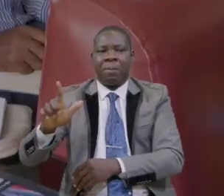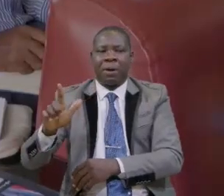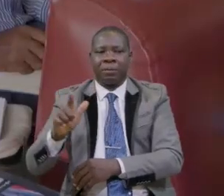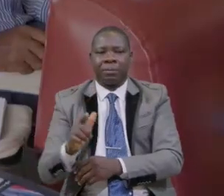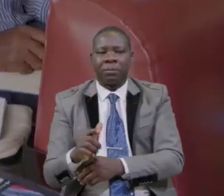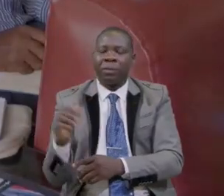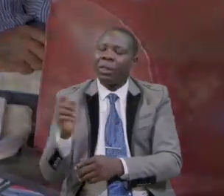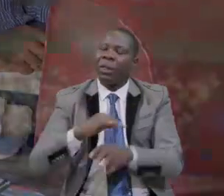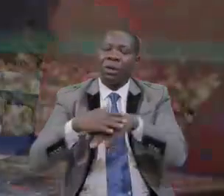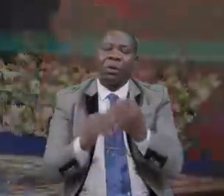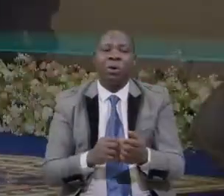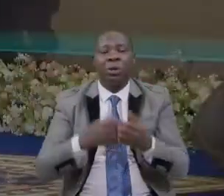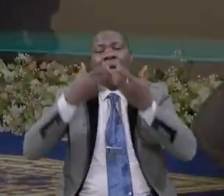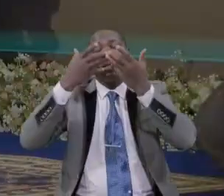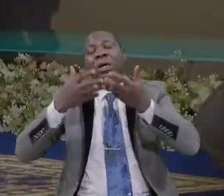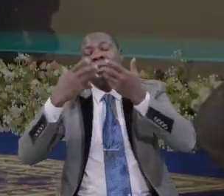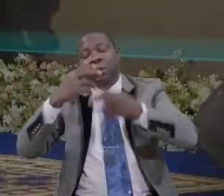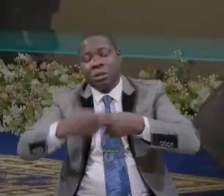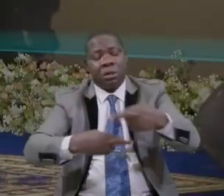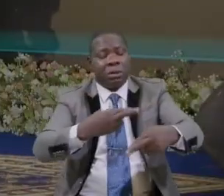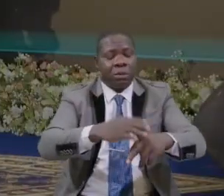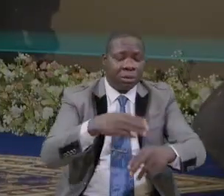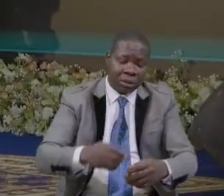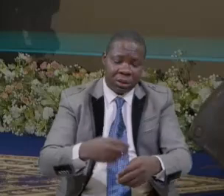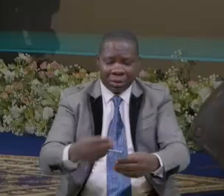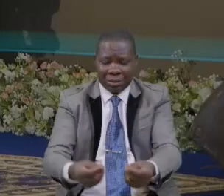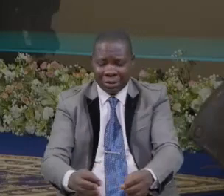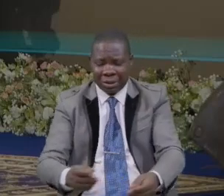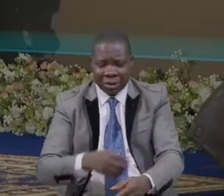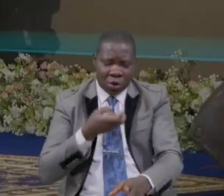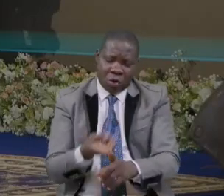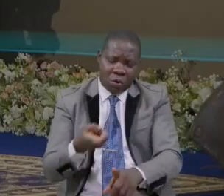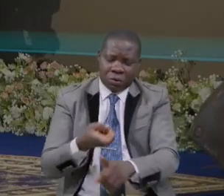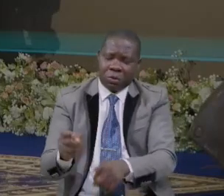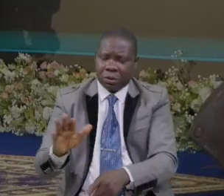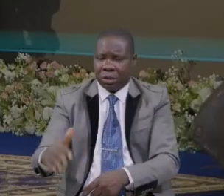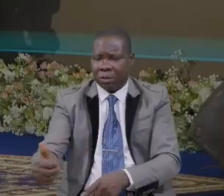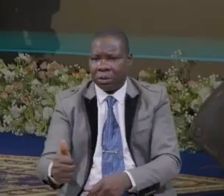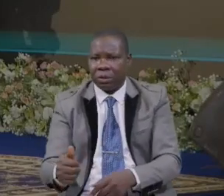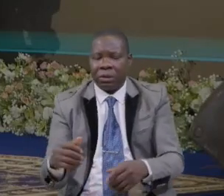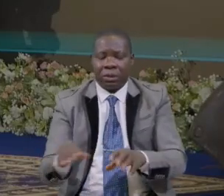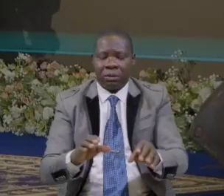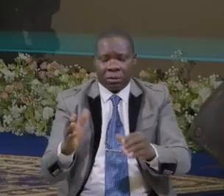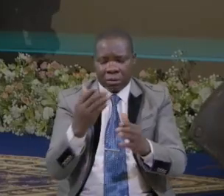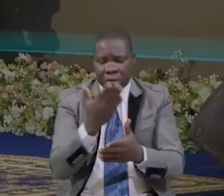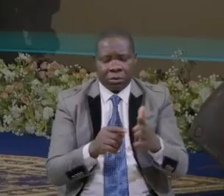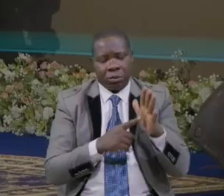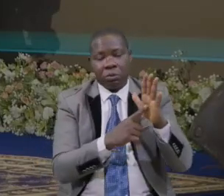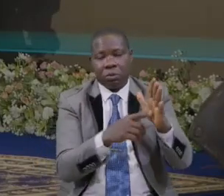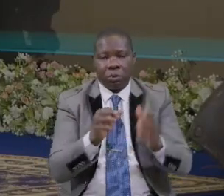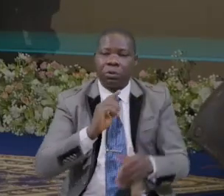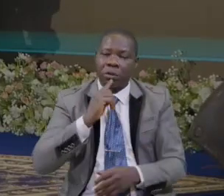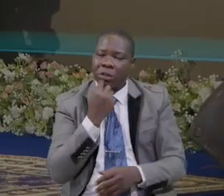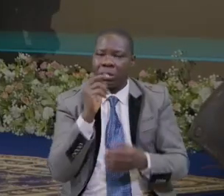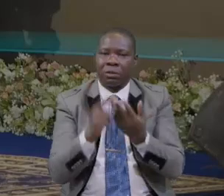air, they even caught themselves. They did some show of fanaticism, but no fire